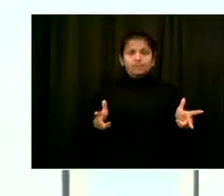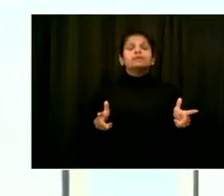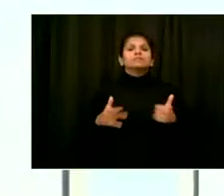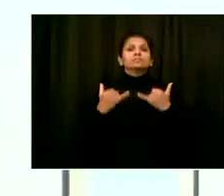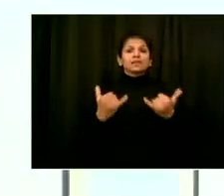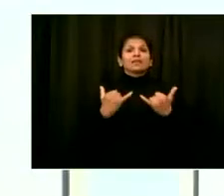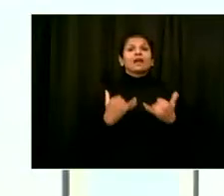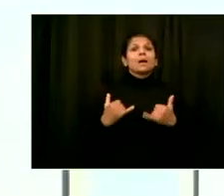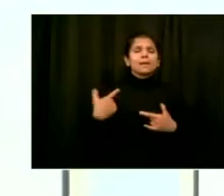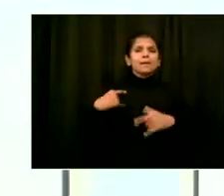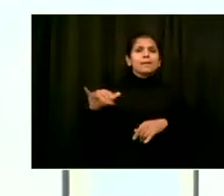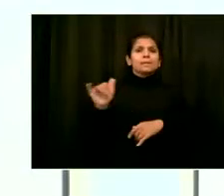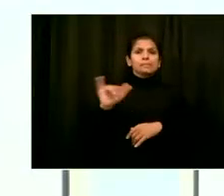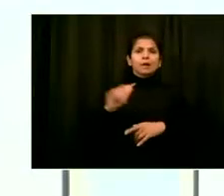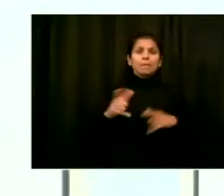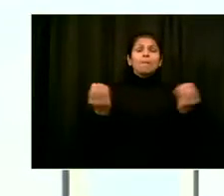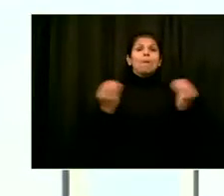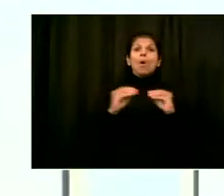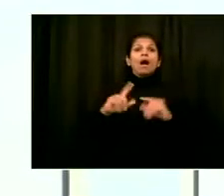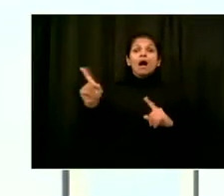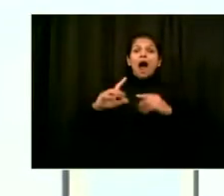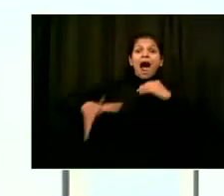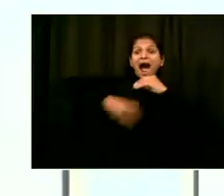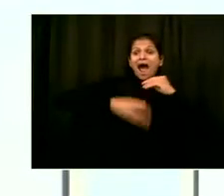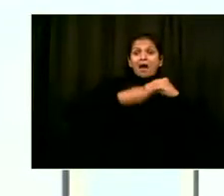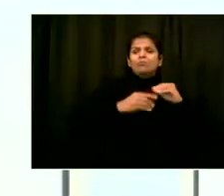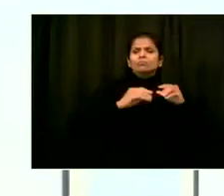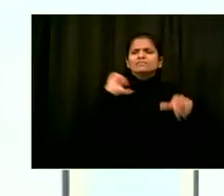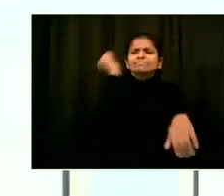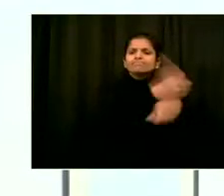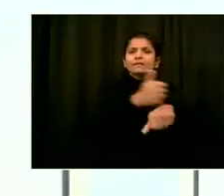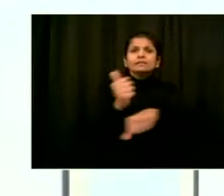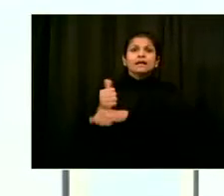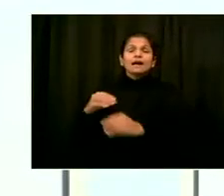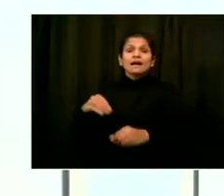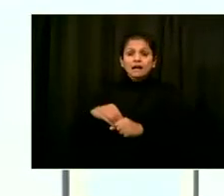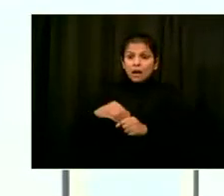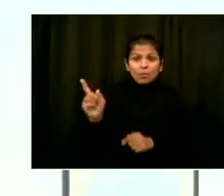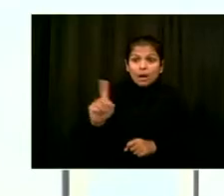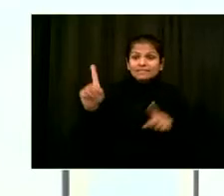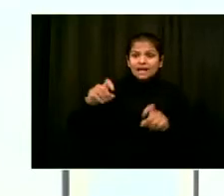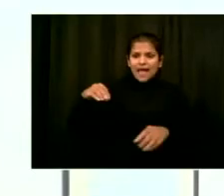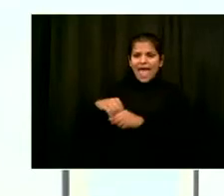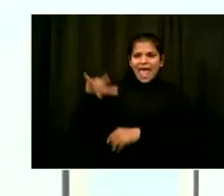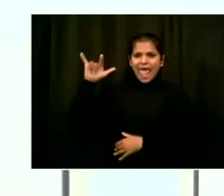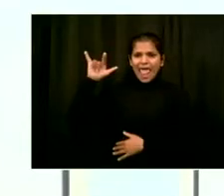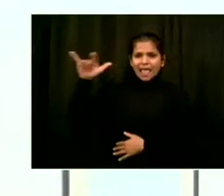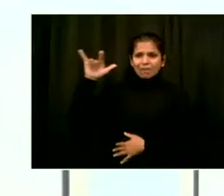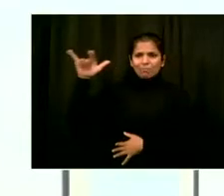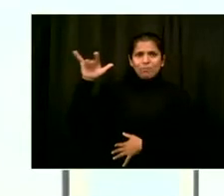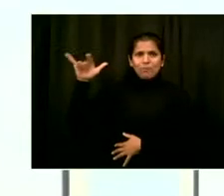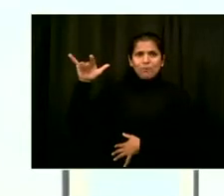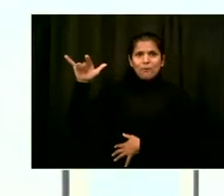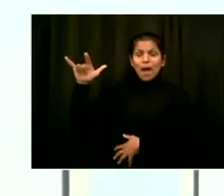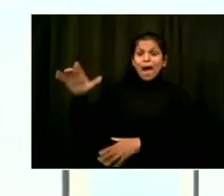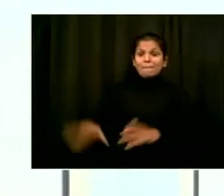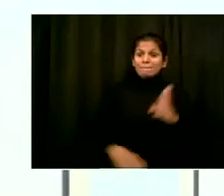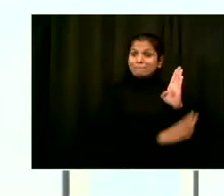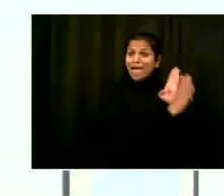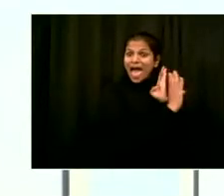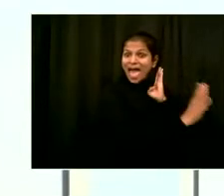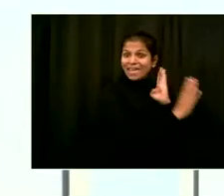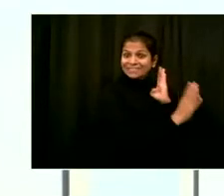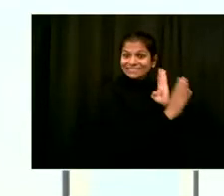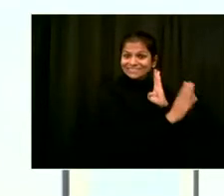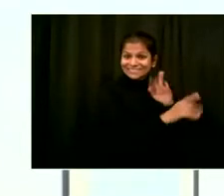Fort Authority so we'll continue to try to smooth out um the the supply with the demand I do want to just say you know ahead of the